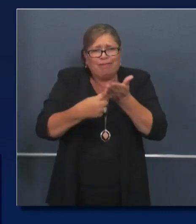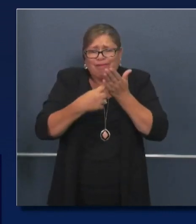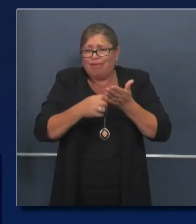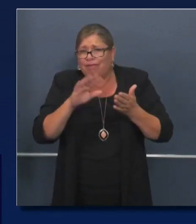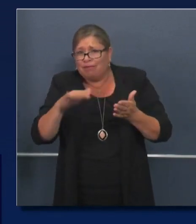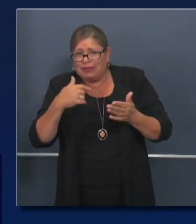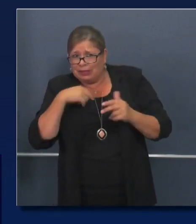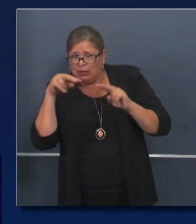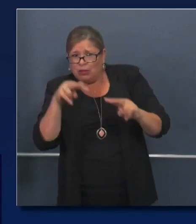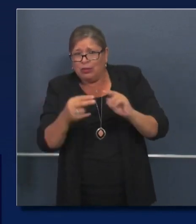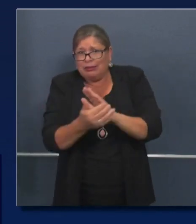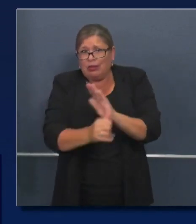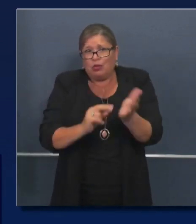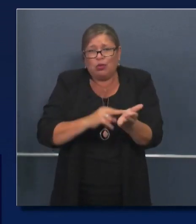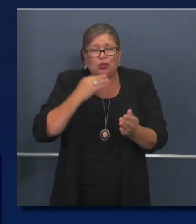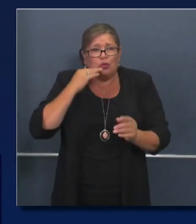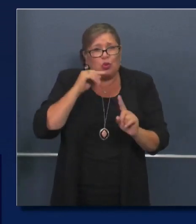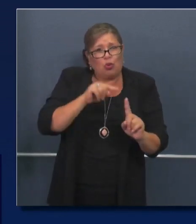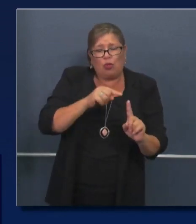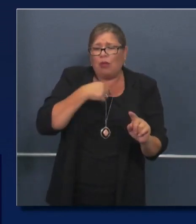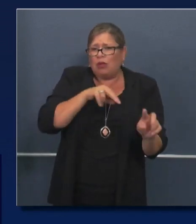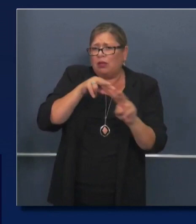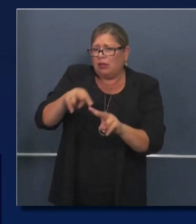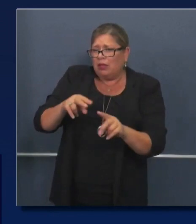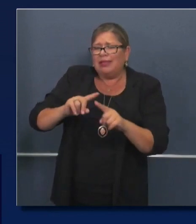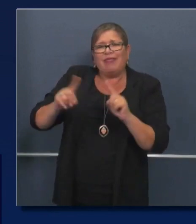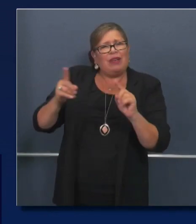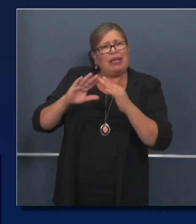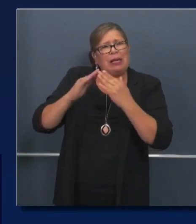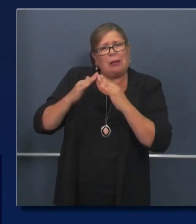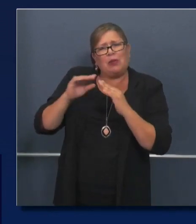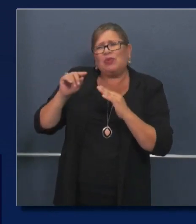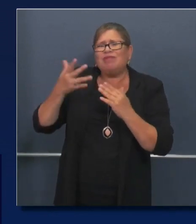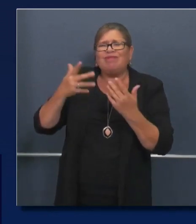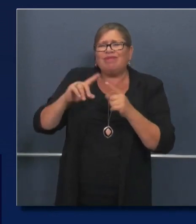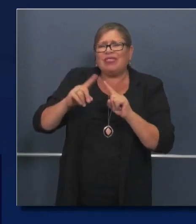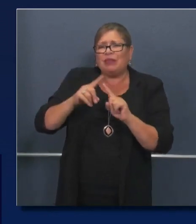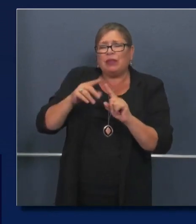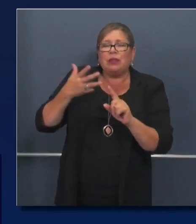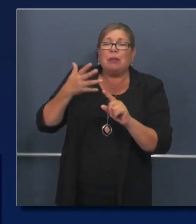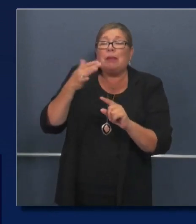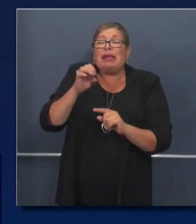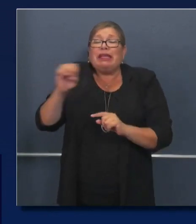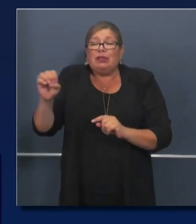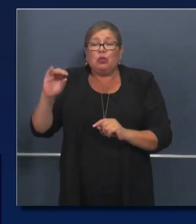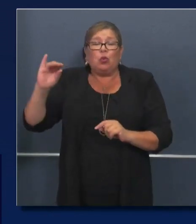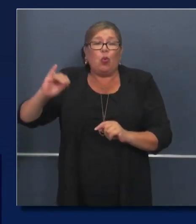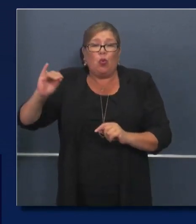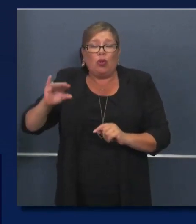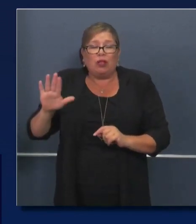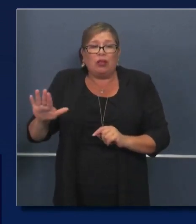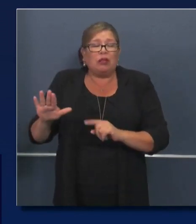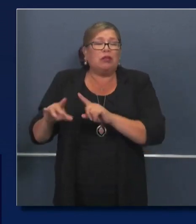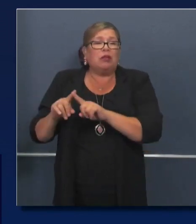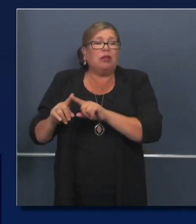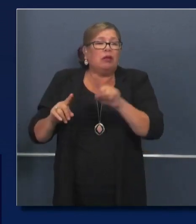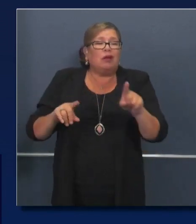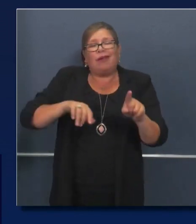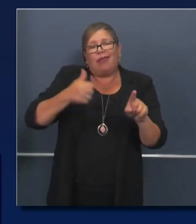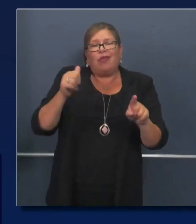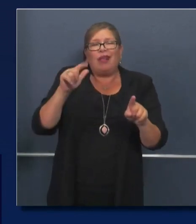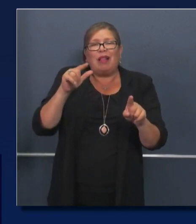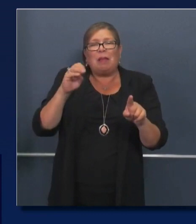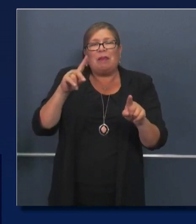nursing facilities, certain communities, whether it's East Oakland or other parts of Alameda